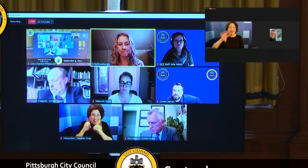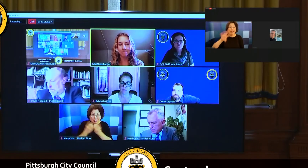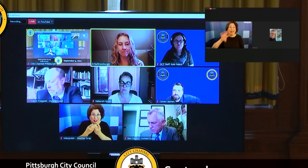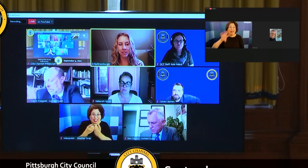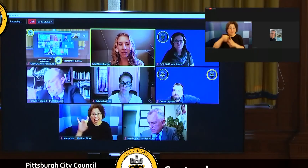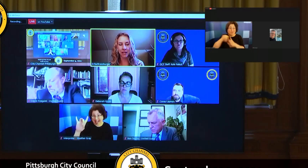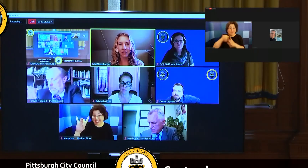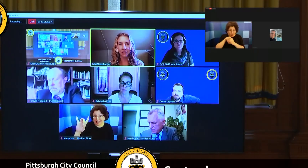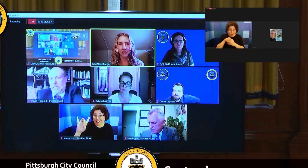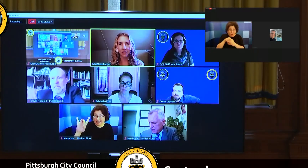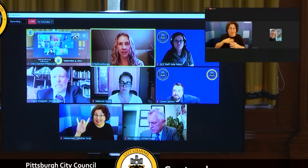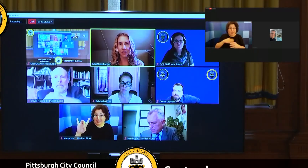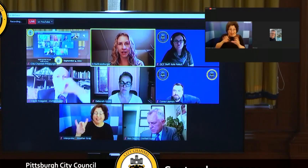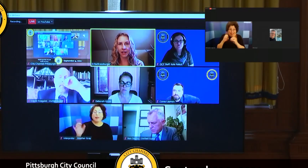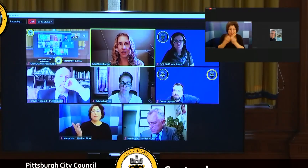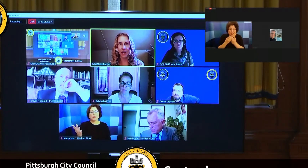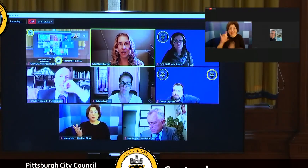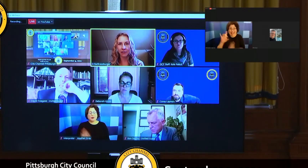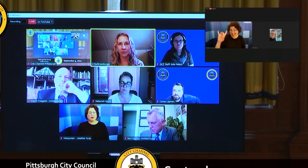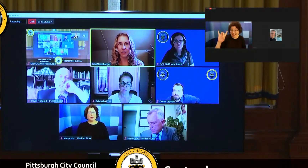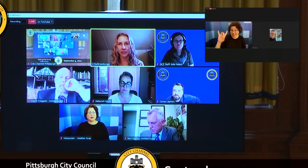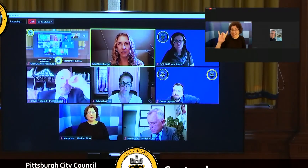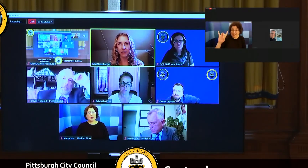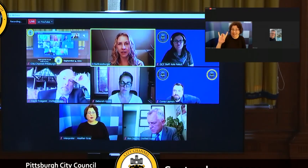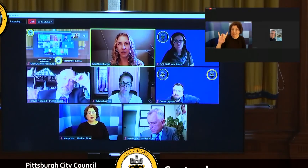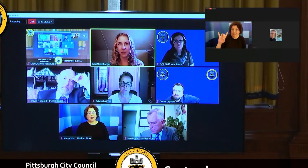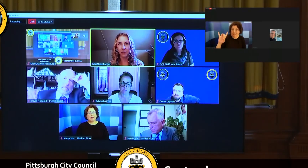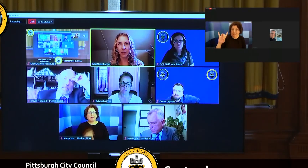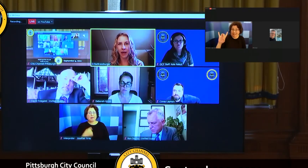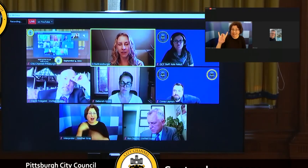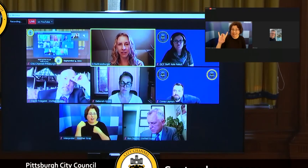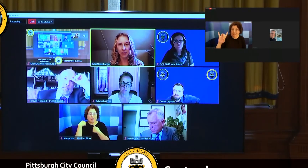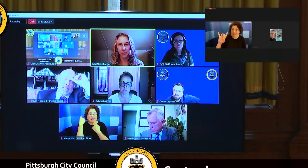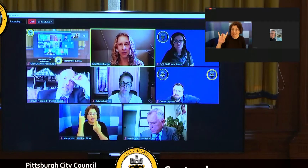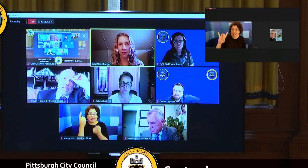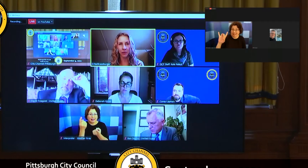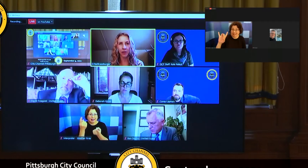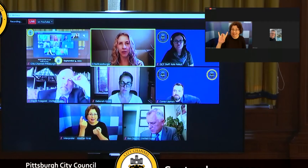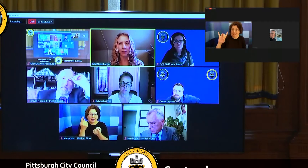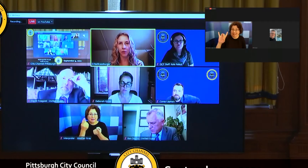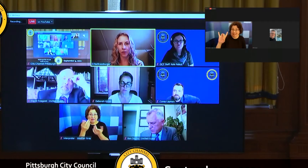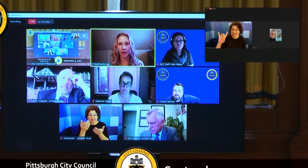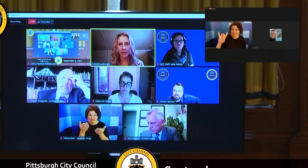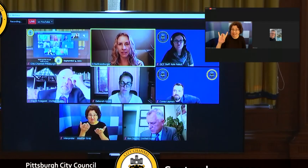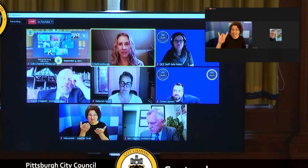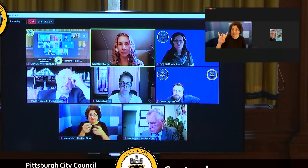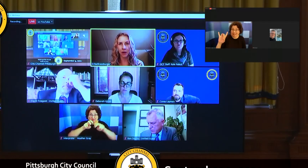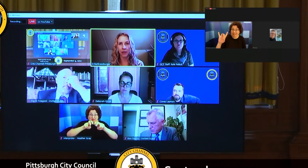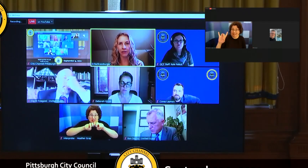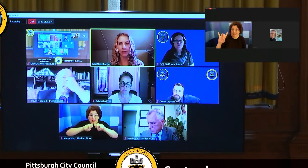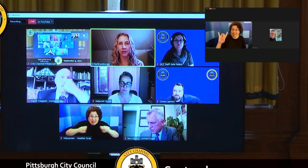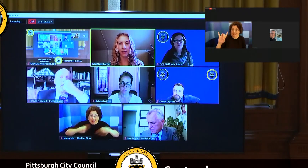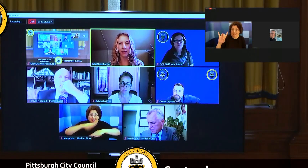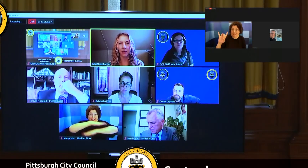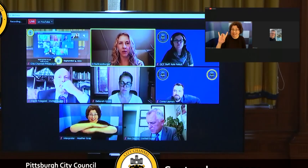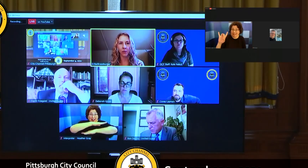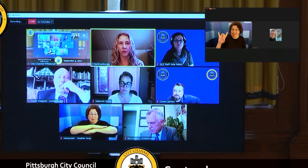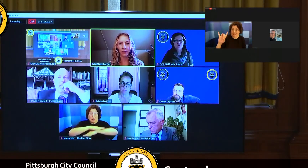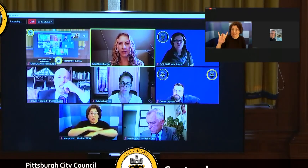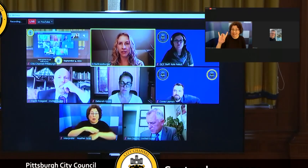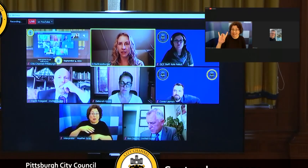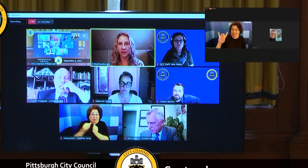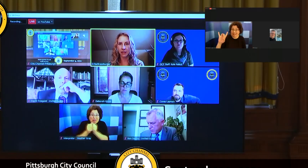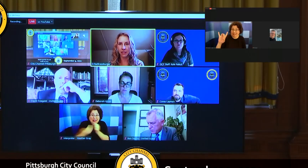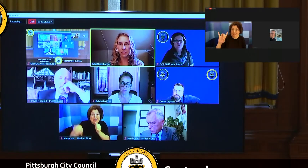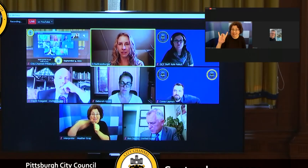And I have been at the table for the last 6 months